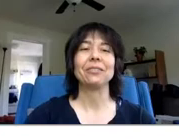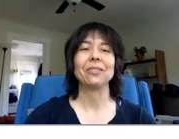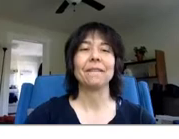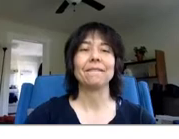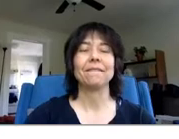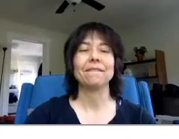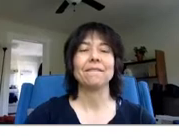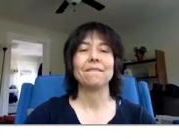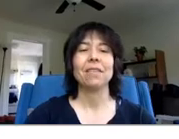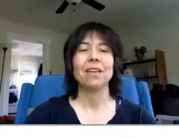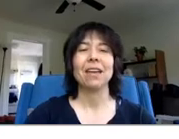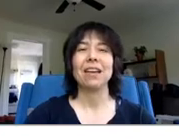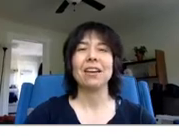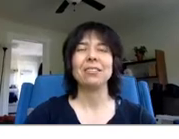cereal?